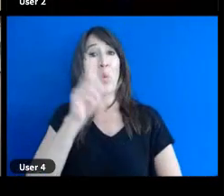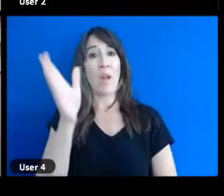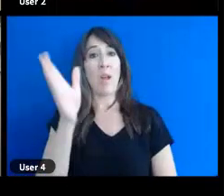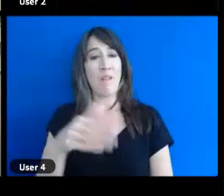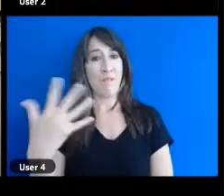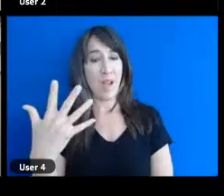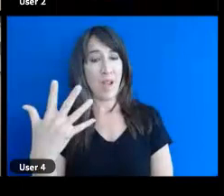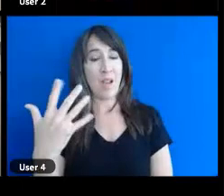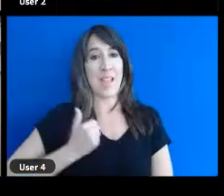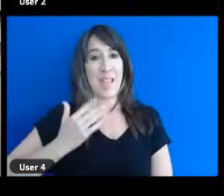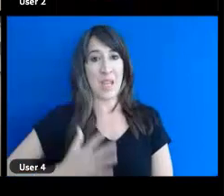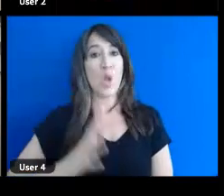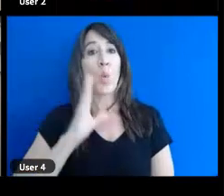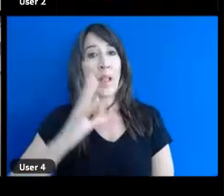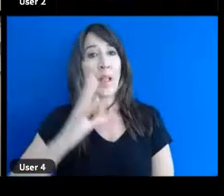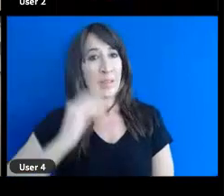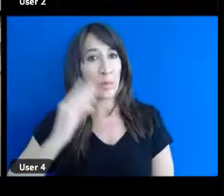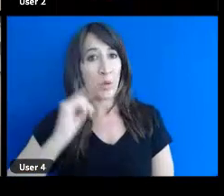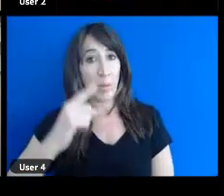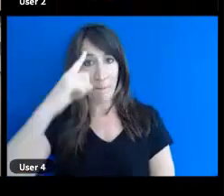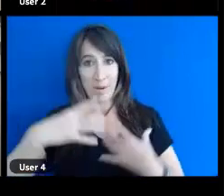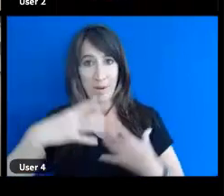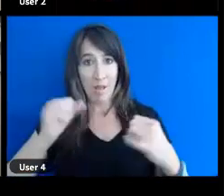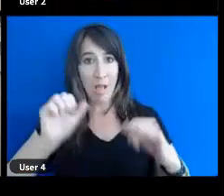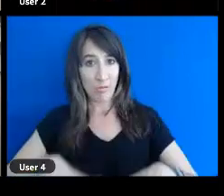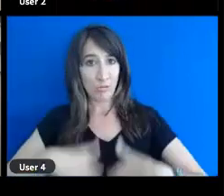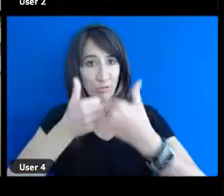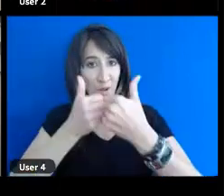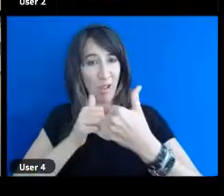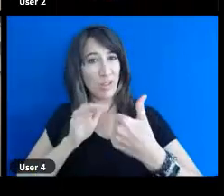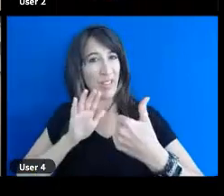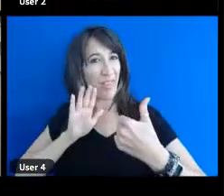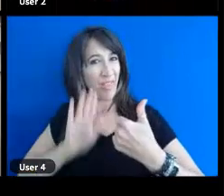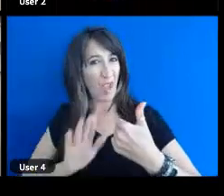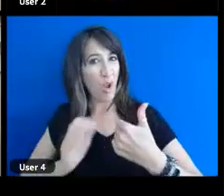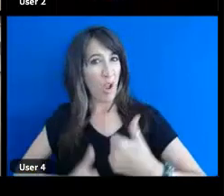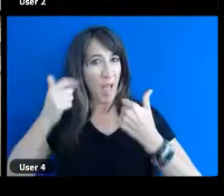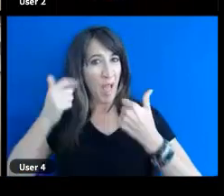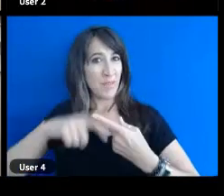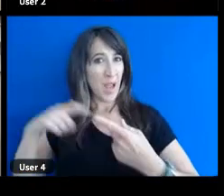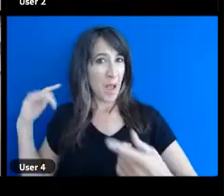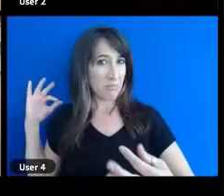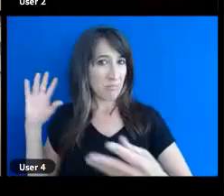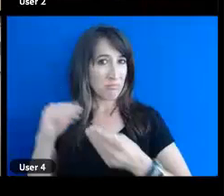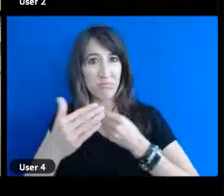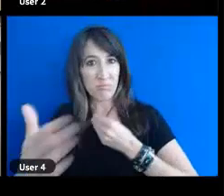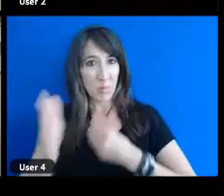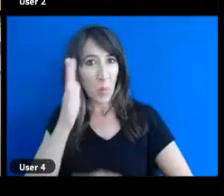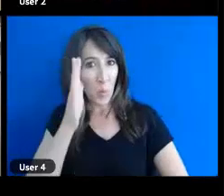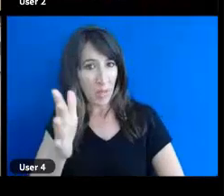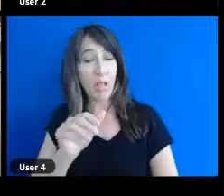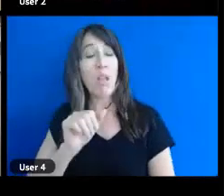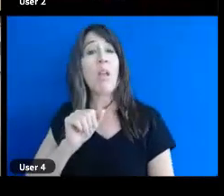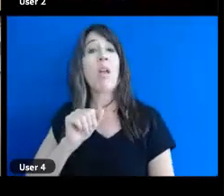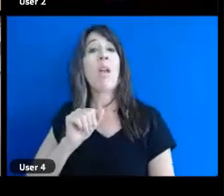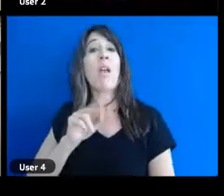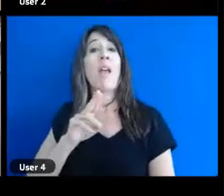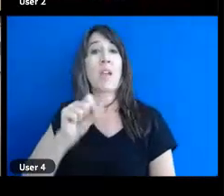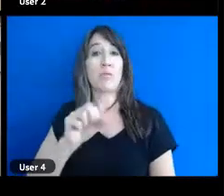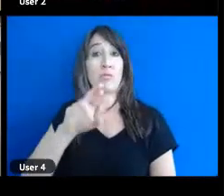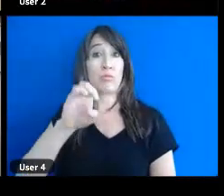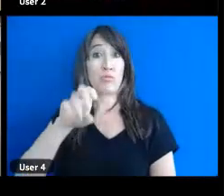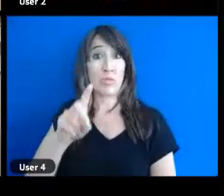statistic repeatedly: 1 in 5 Canadians will experience a mental health challenge at some point in their life. Angus Reid, through